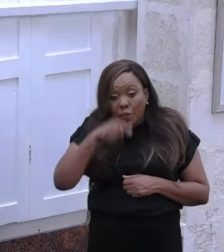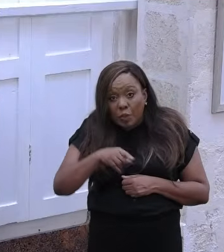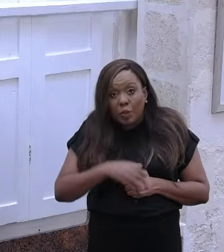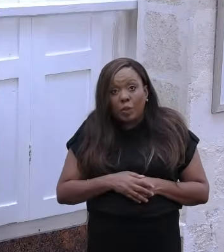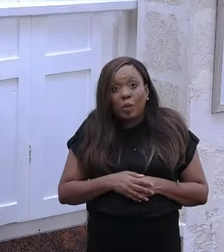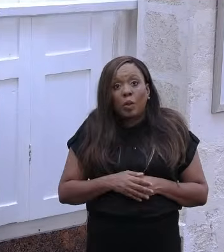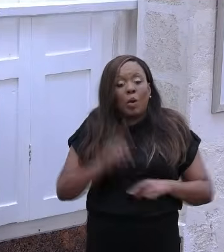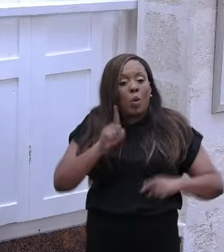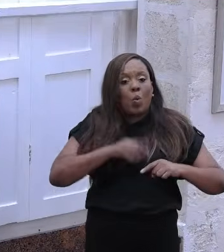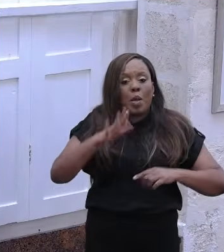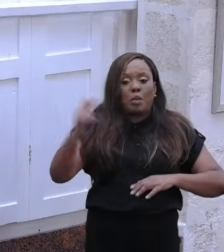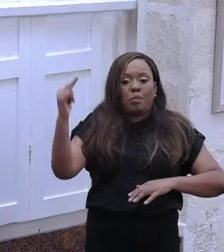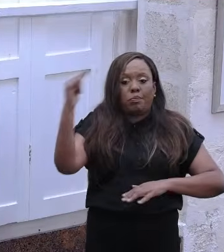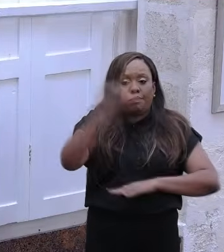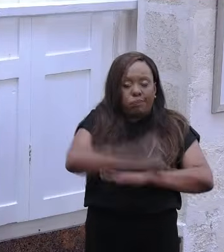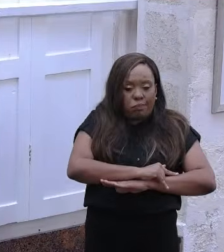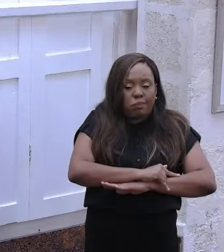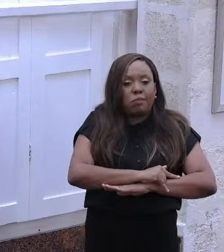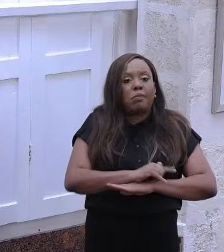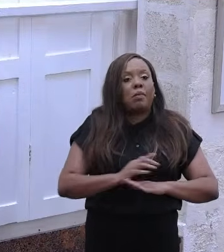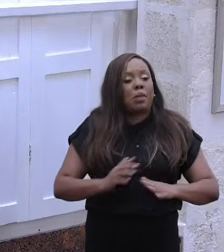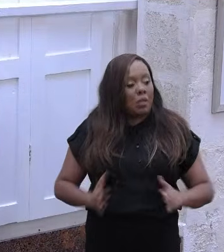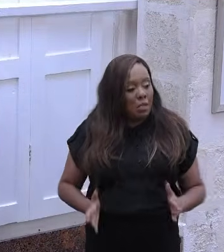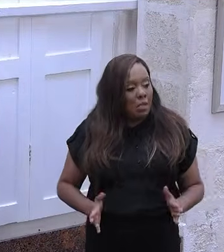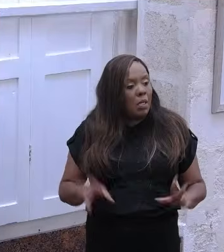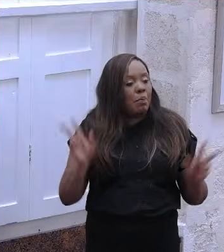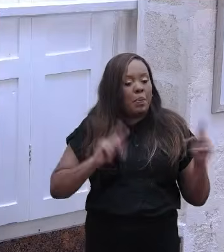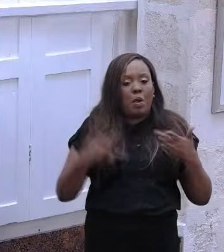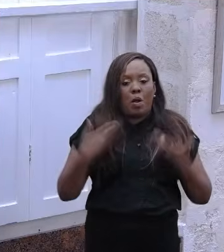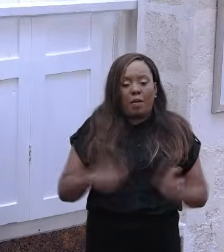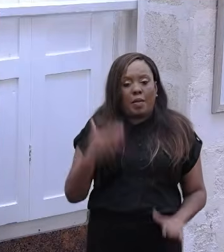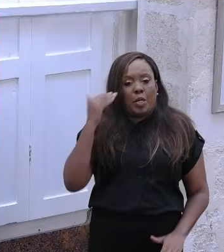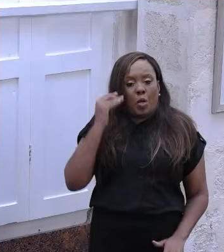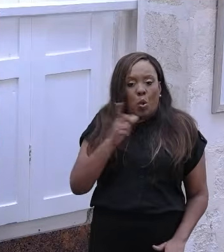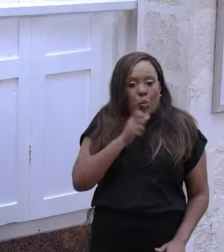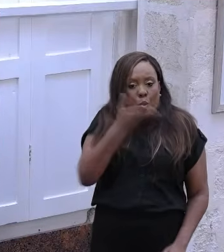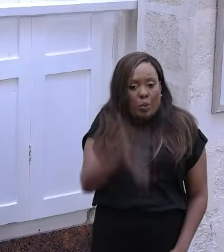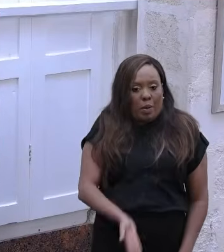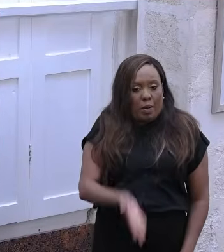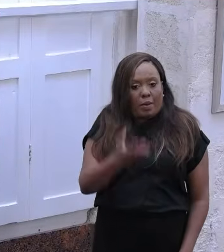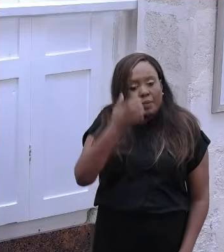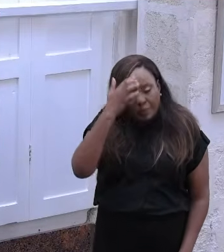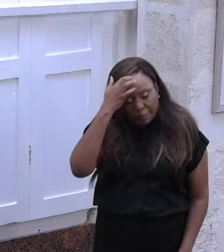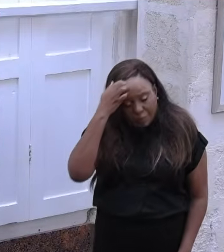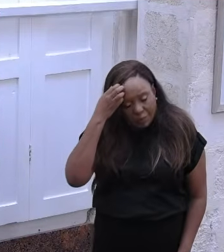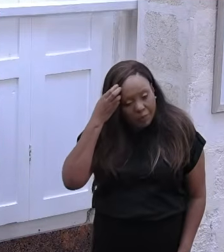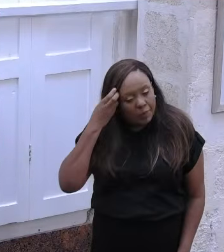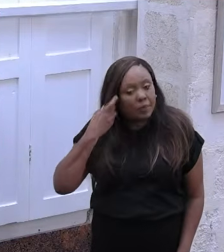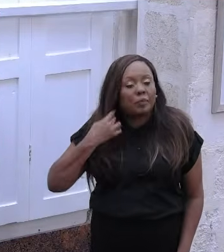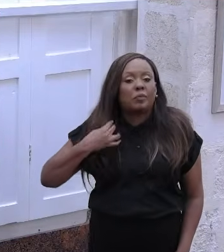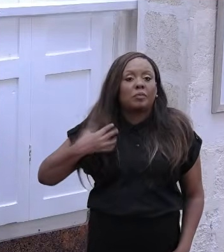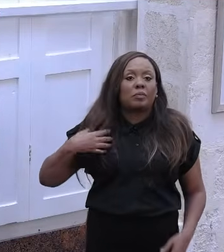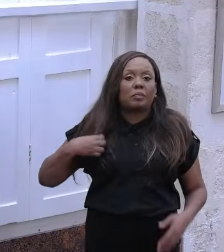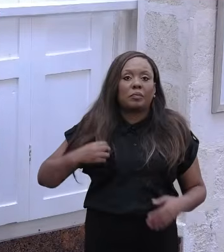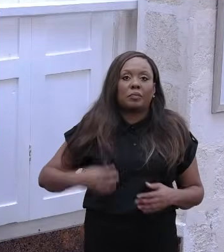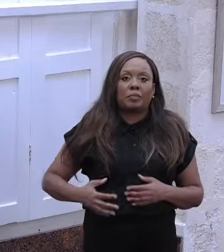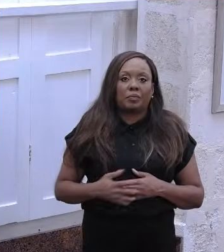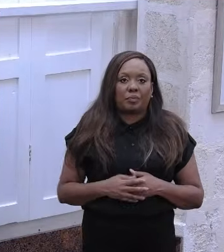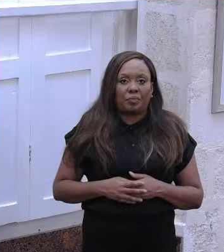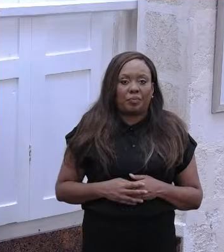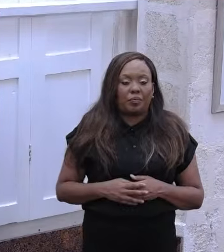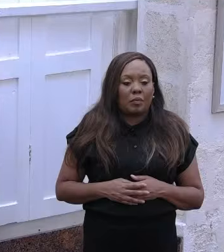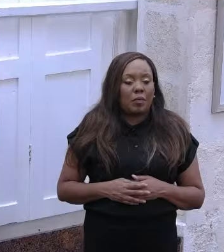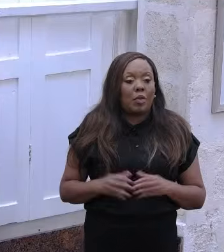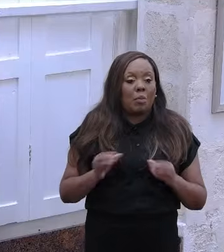your plane lands, they know who you are and know whether they're going to let you in or not. So there is a much greater